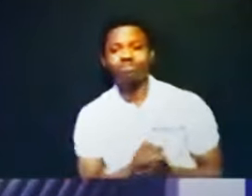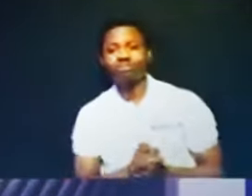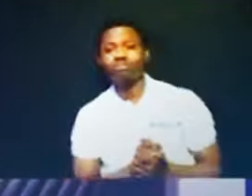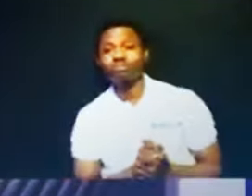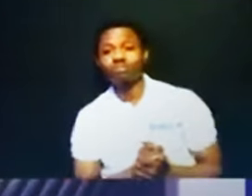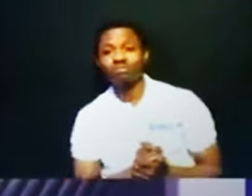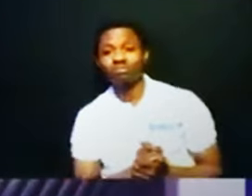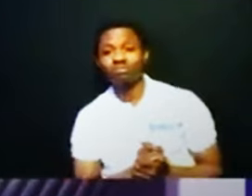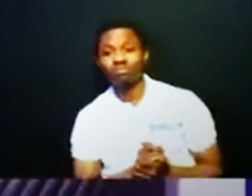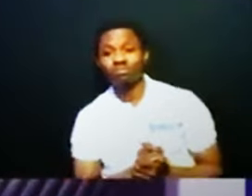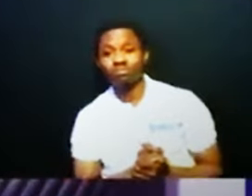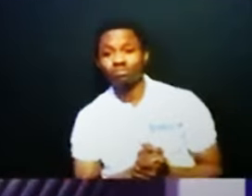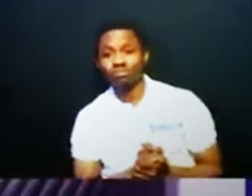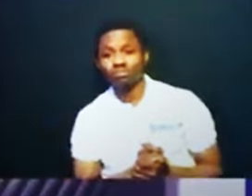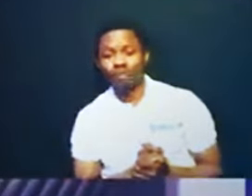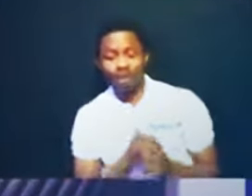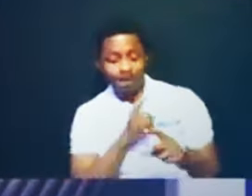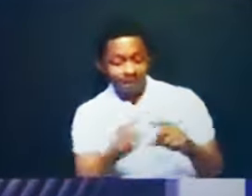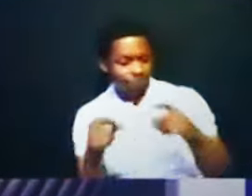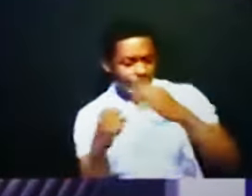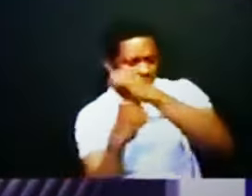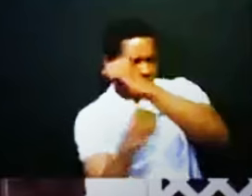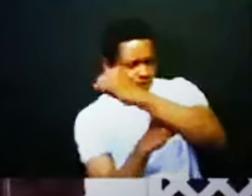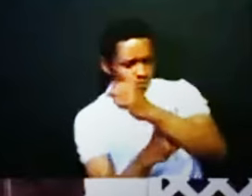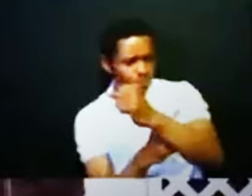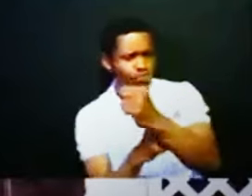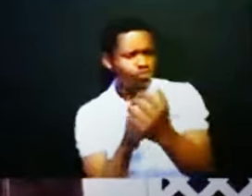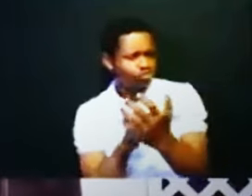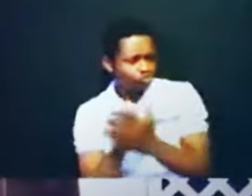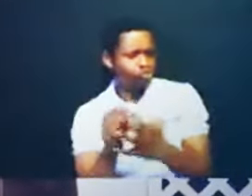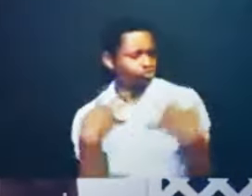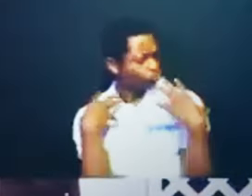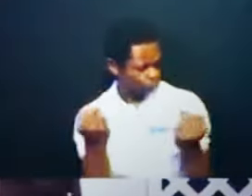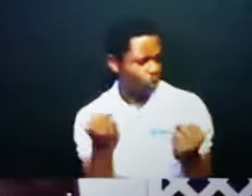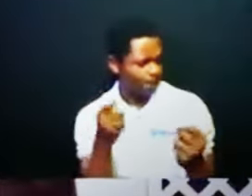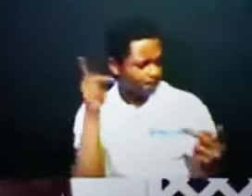the foundation is still solid. The